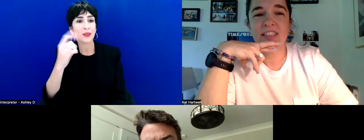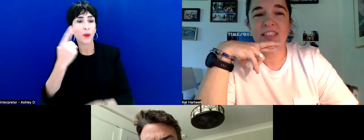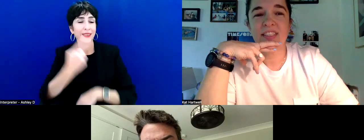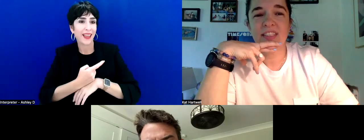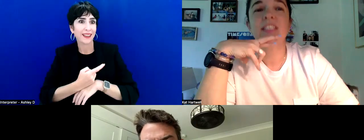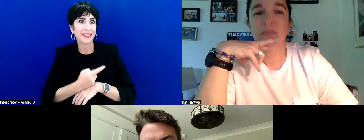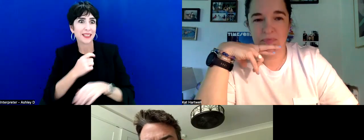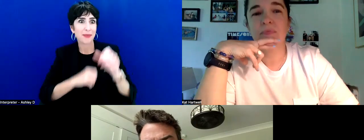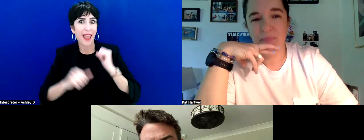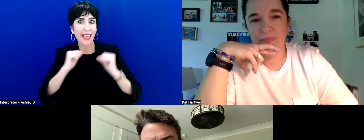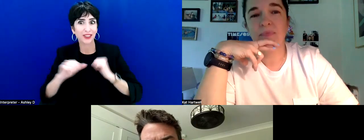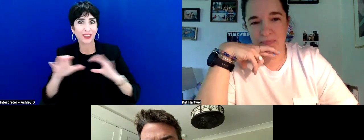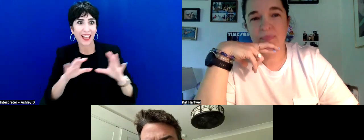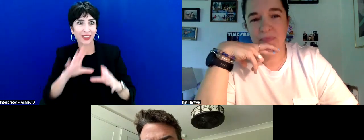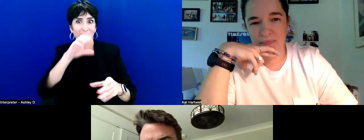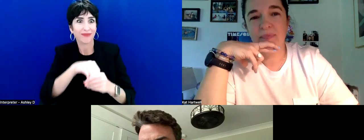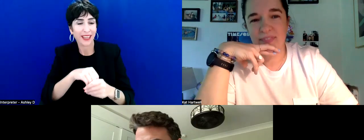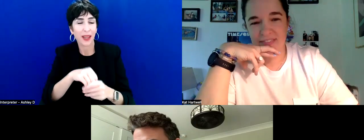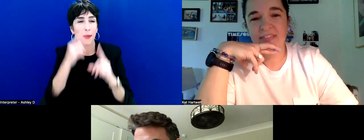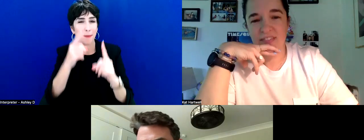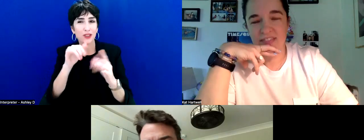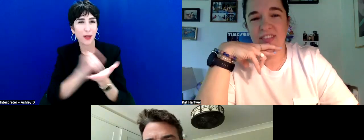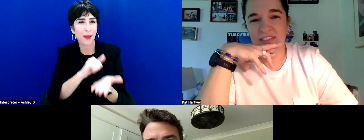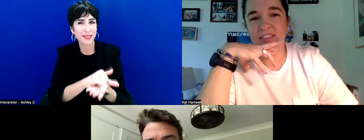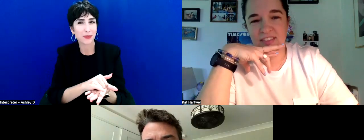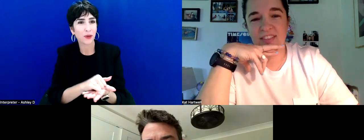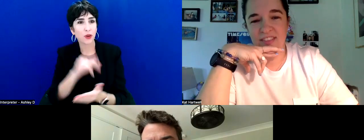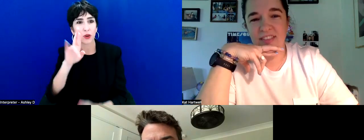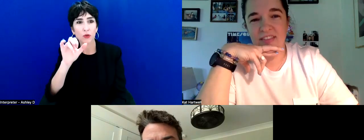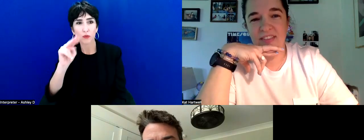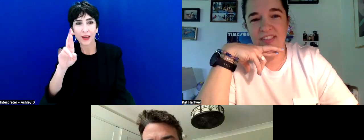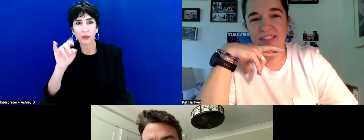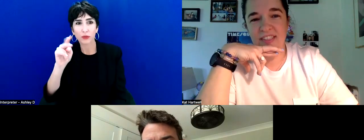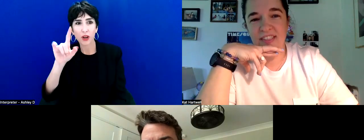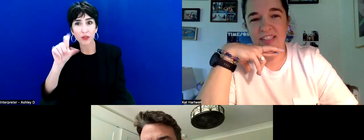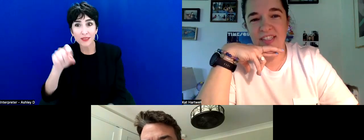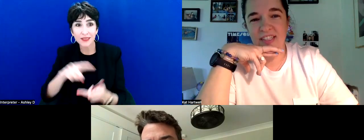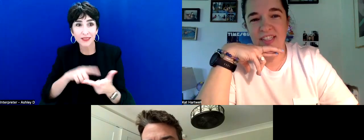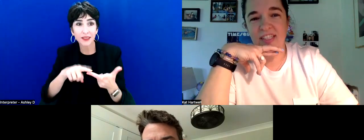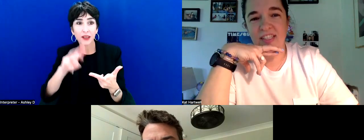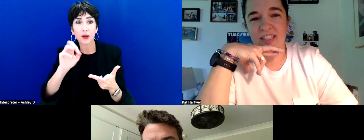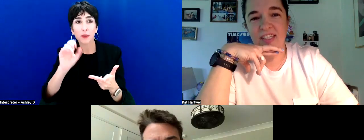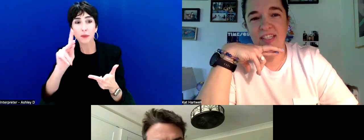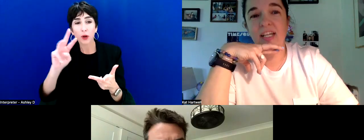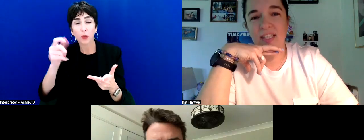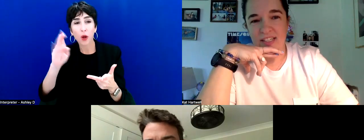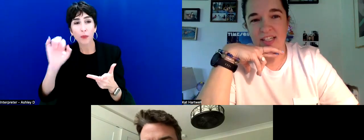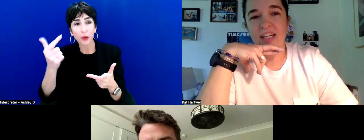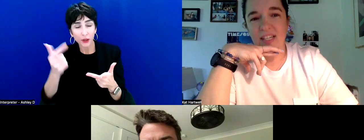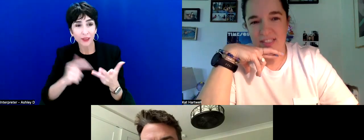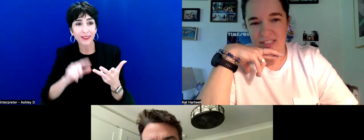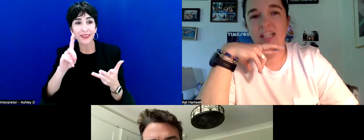some action and get in there. You know what I mean? Like a Mission Impossible. Ryan Reynolds, Mark Wahlberg, Denzel Washington,